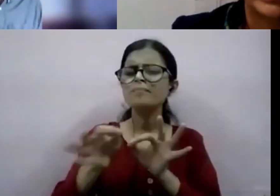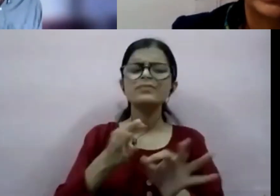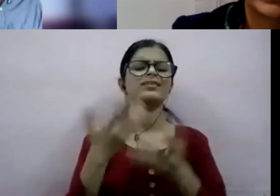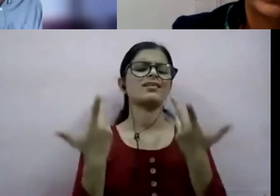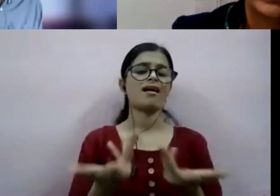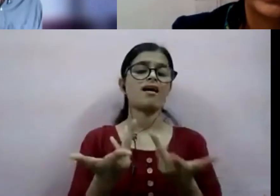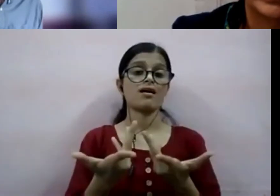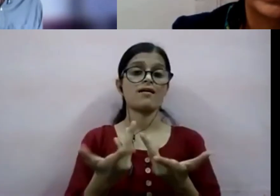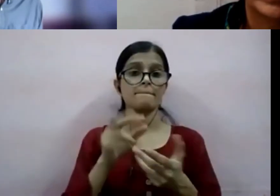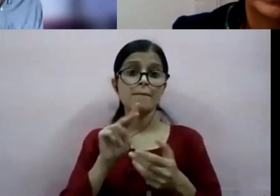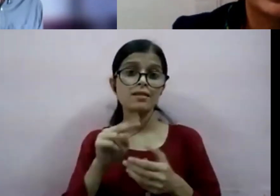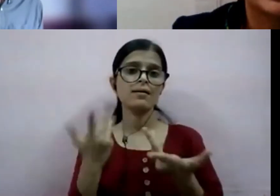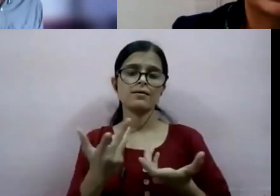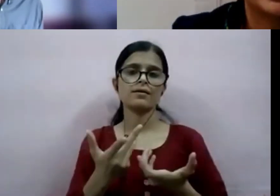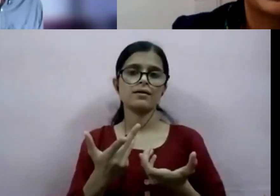it.